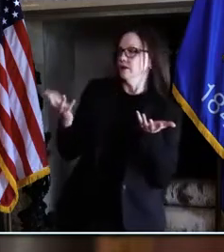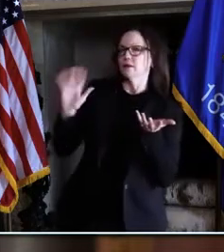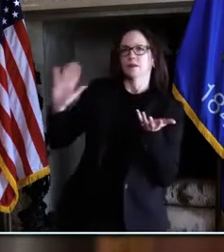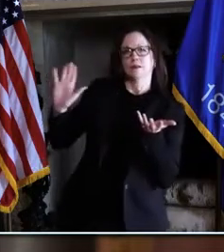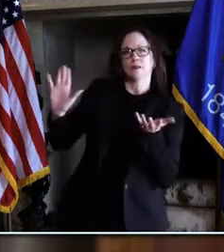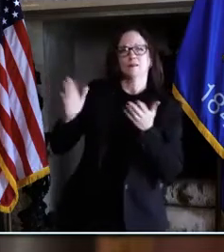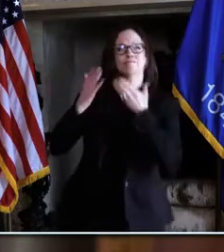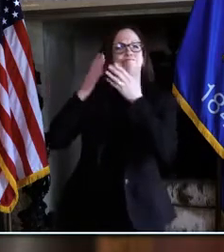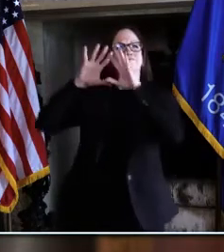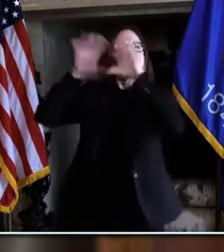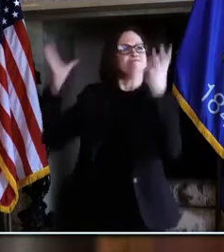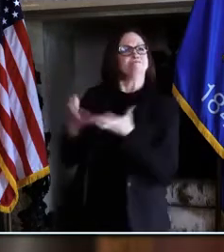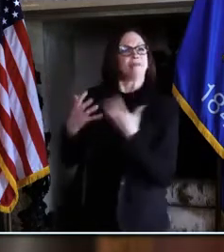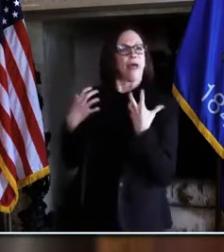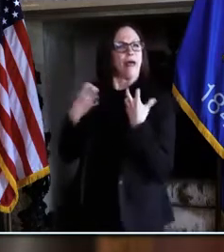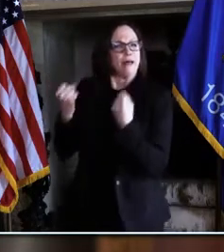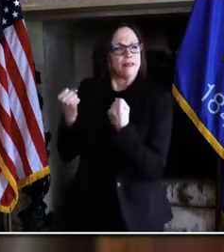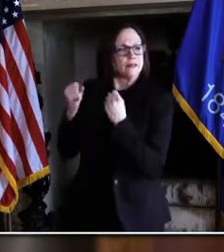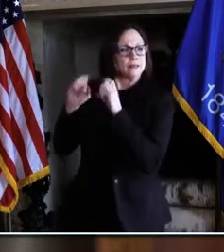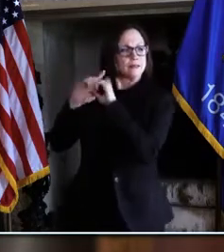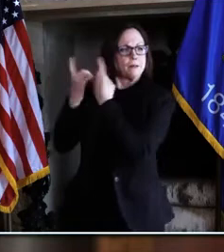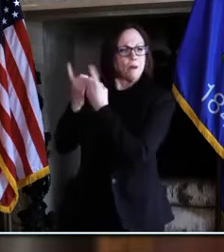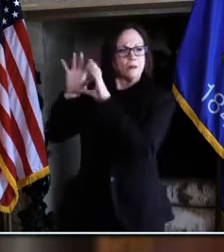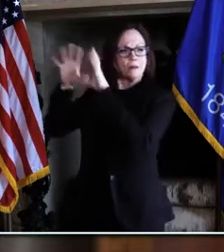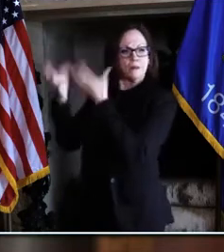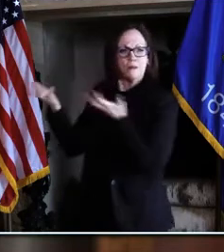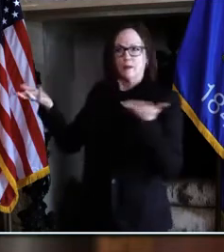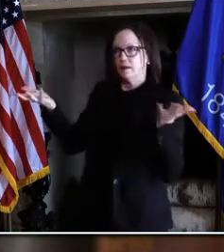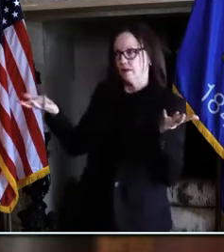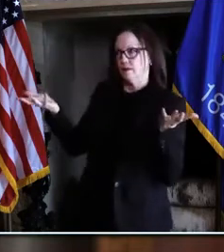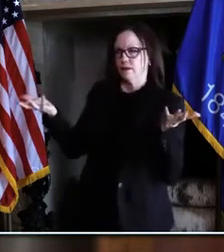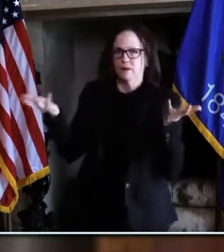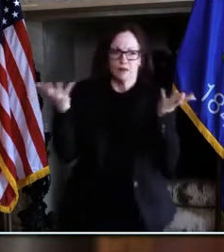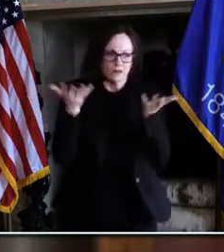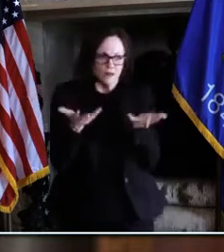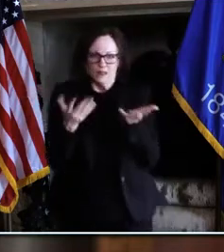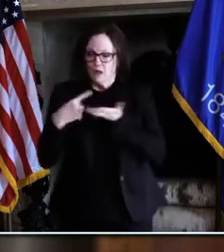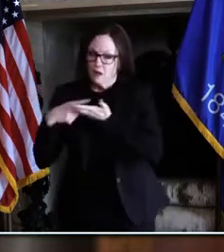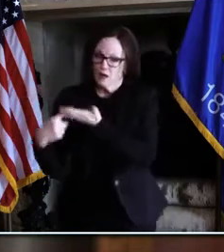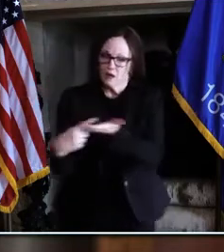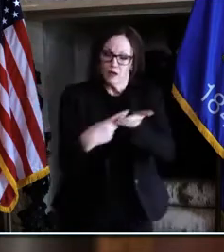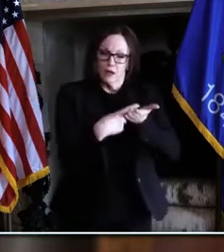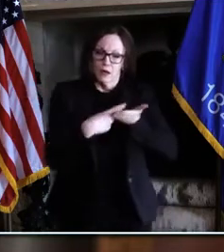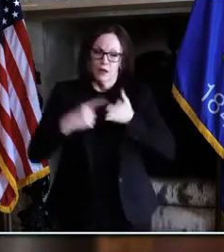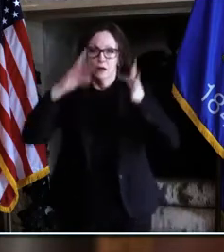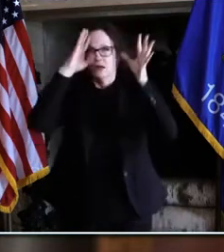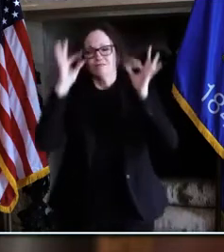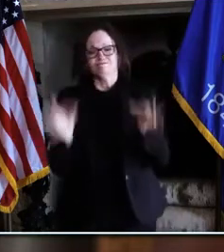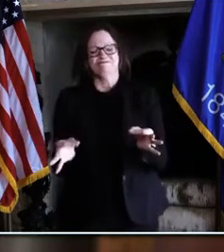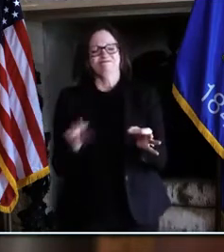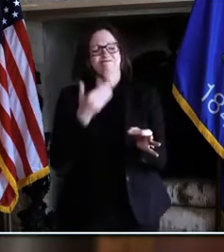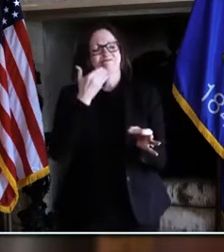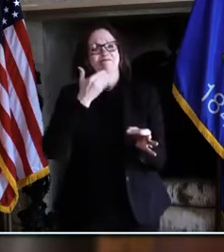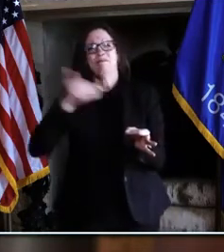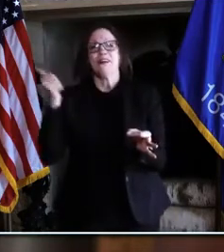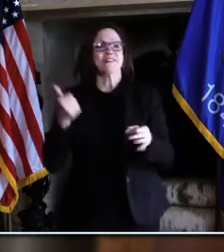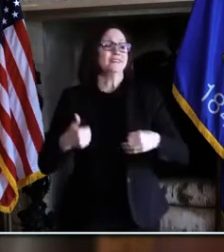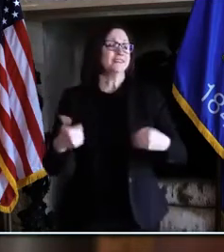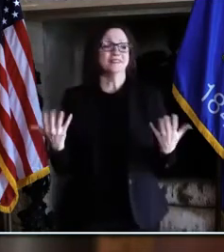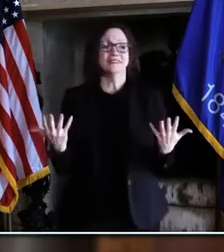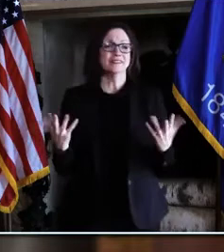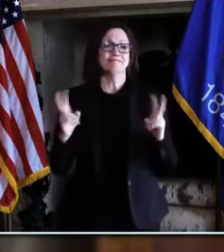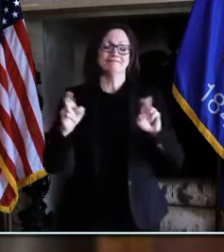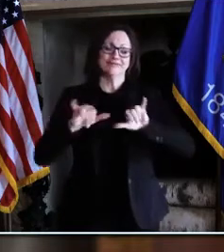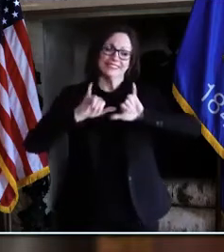home. I've heard some people question why we're doing this when there are only 457 cases and 5 deaths